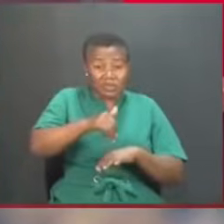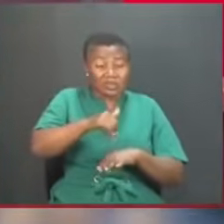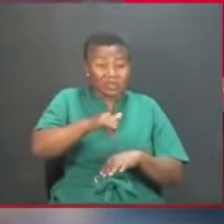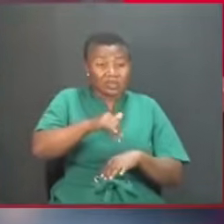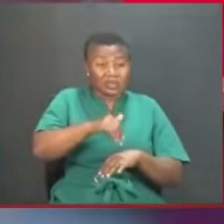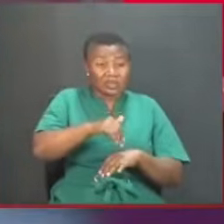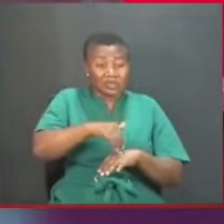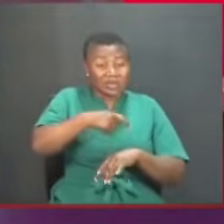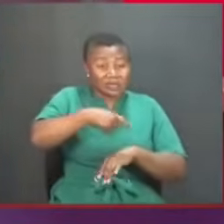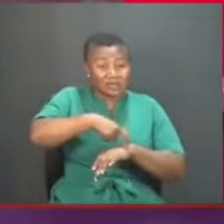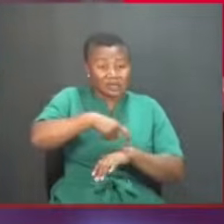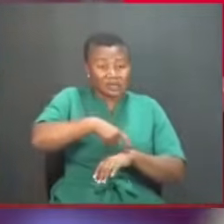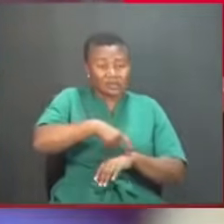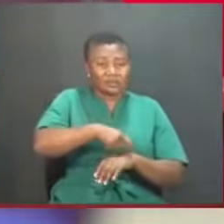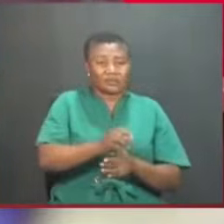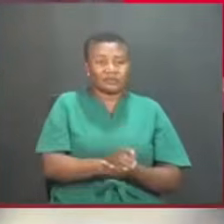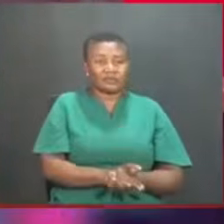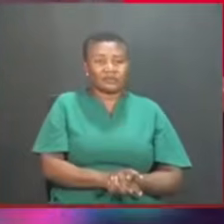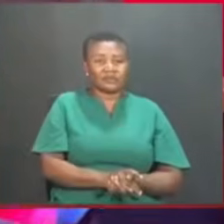I was deselected.